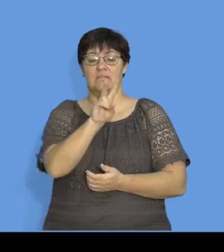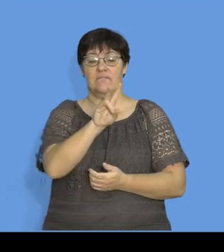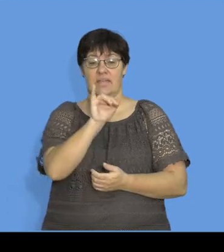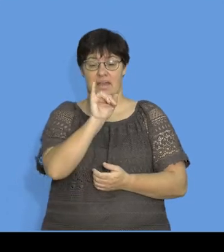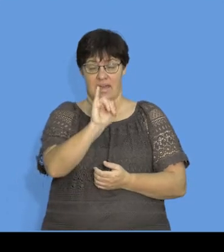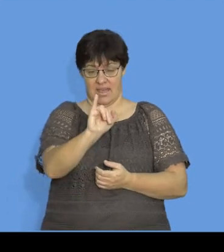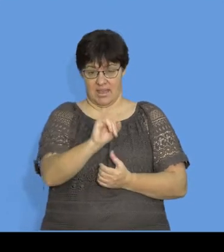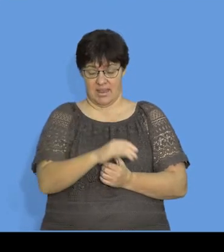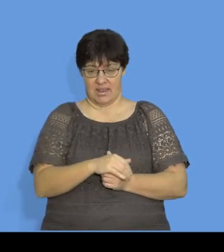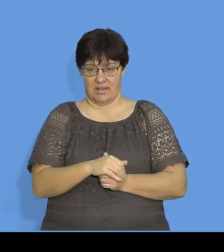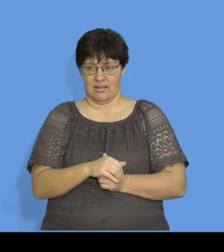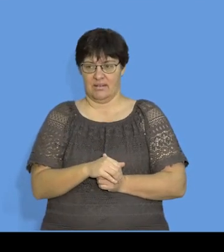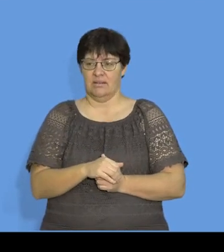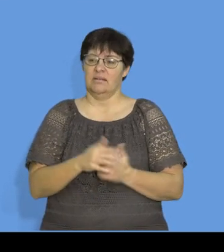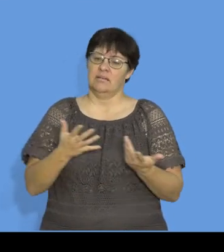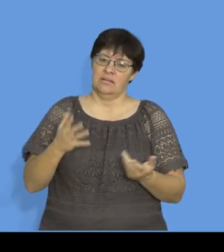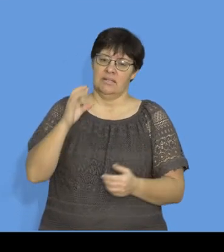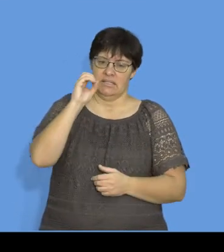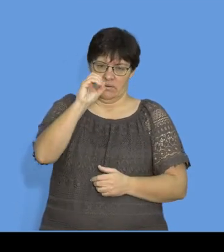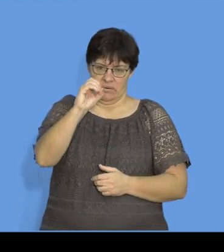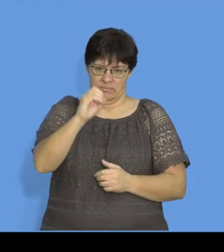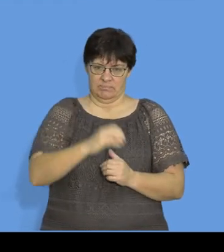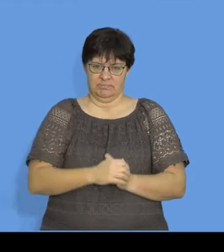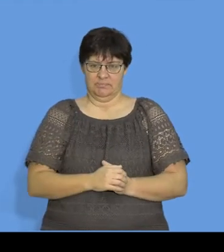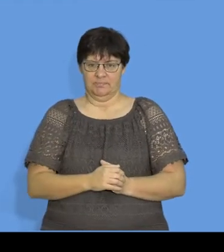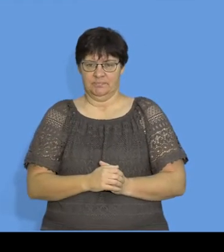Vi, they started from rest, so it's 0.